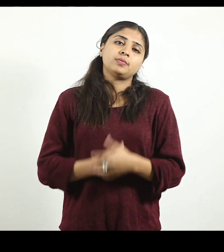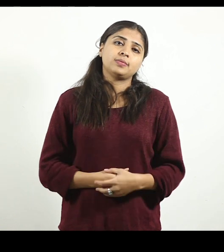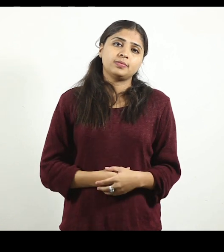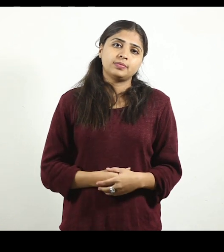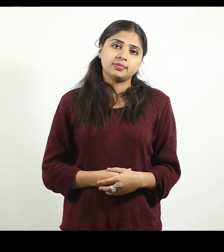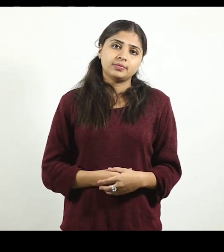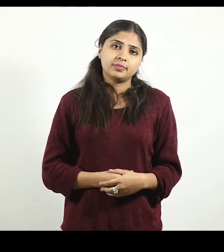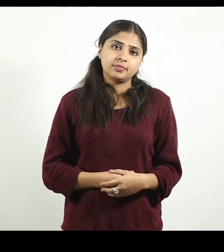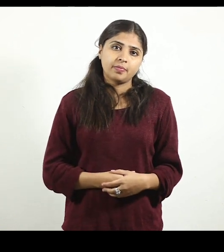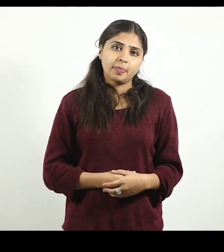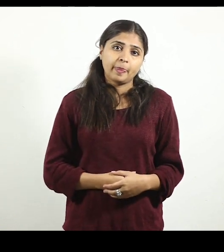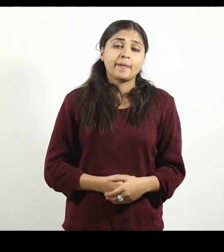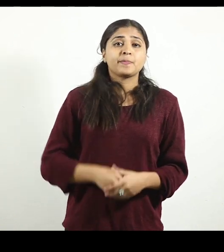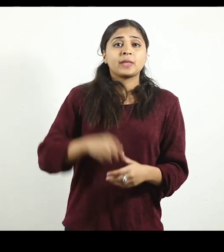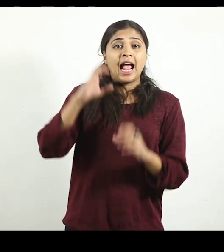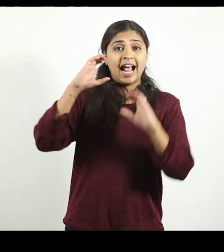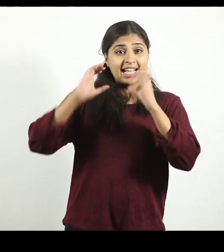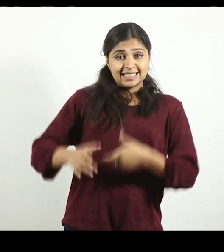Customer centricity.